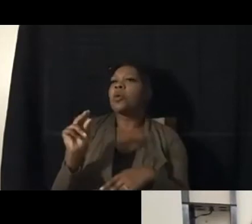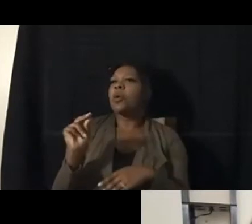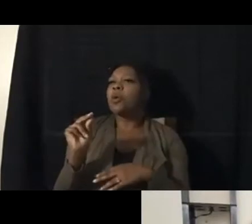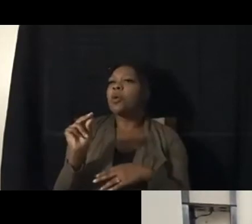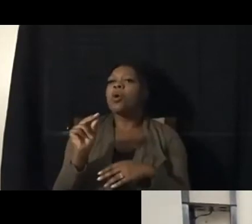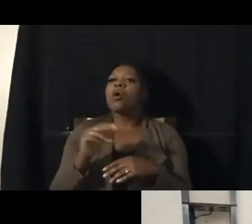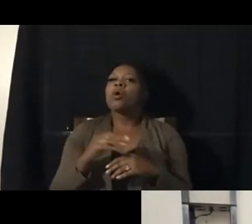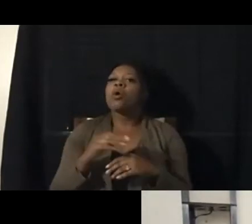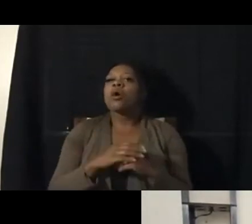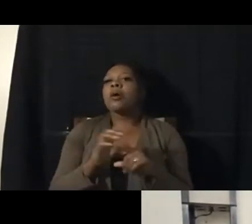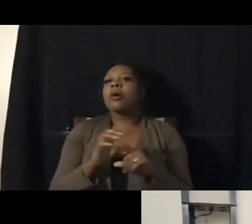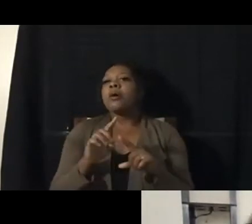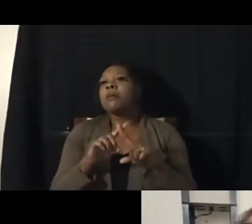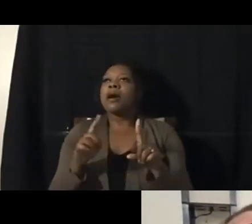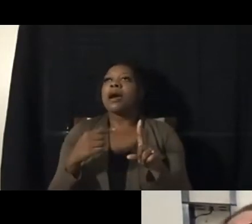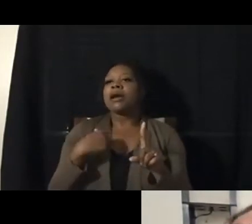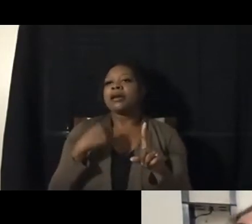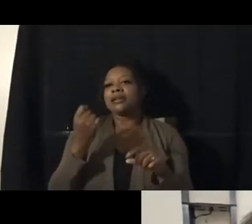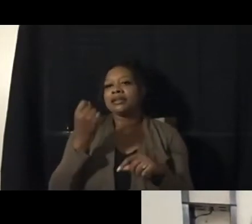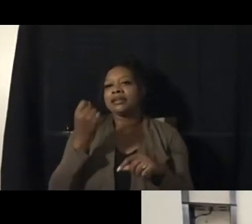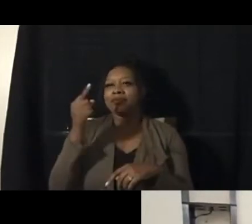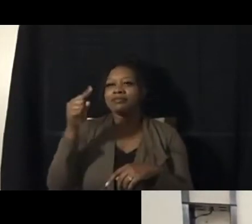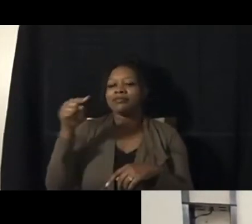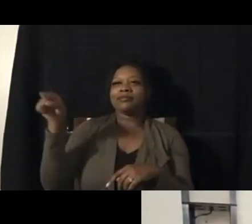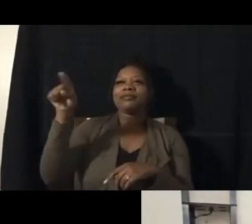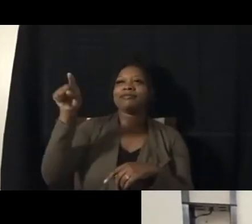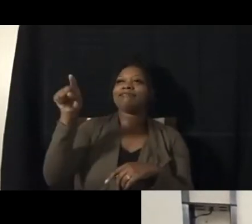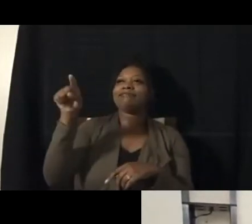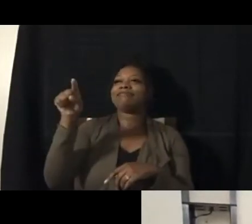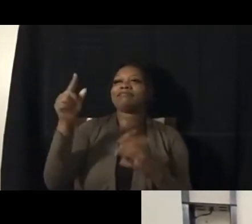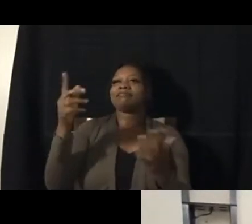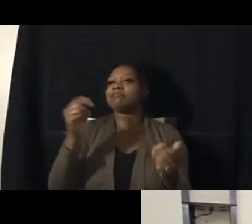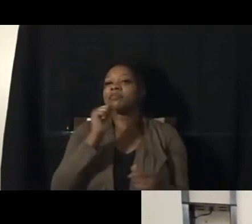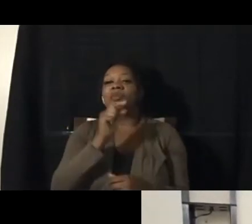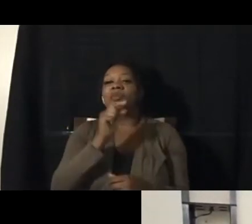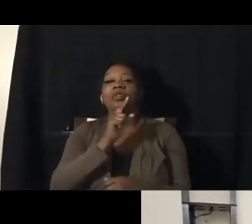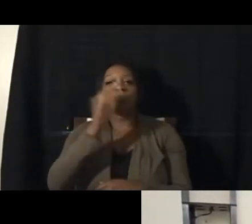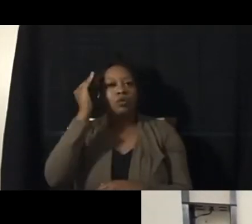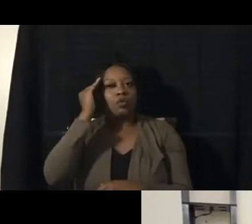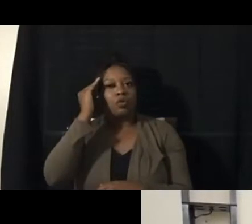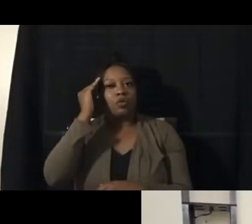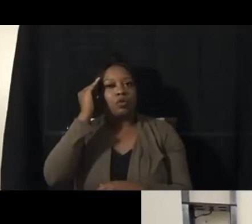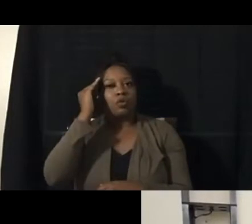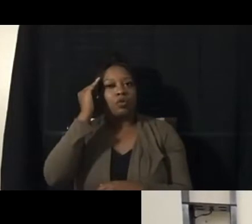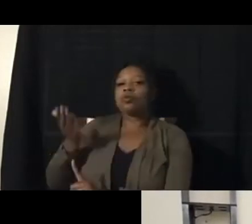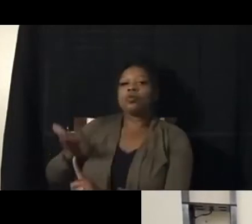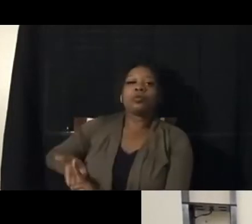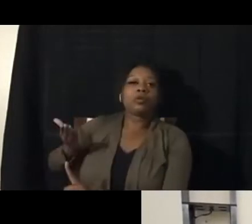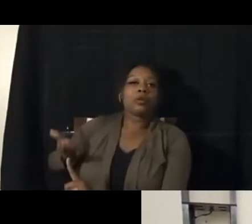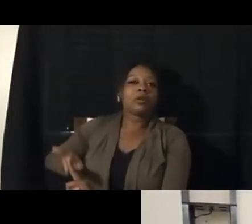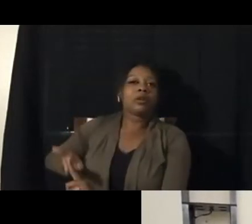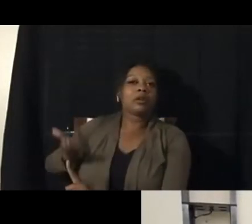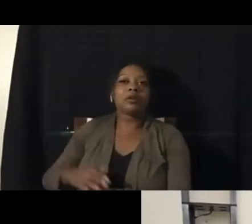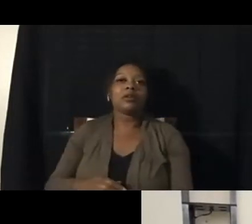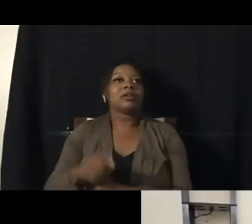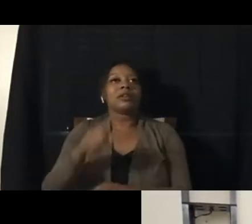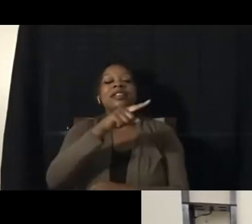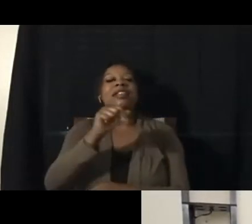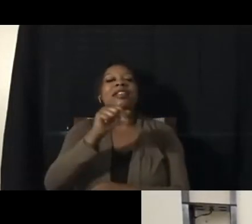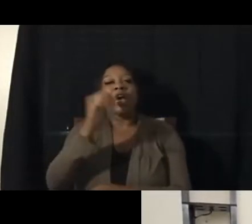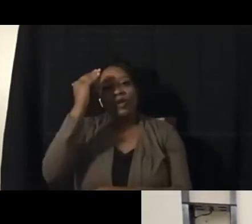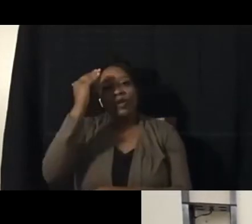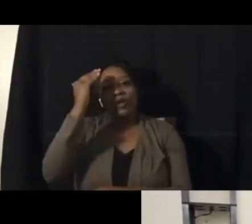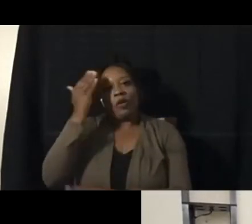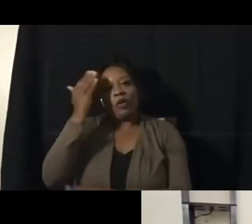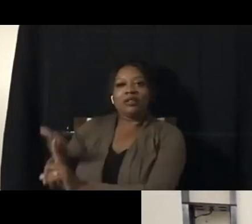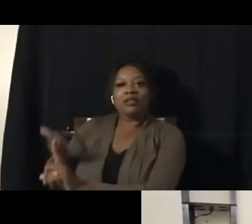kind of understanding that nobody really knew who he was, right? And so it's like people didn't know Steve. It was like I was kind of